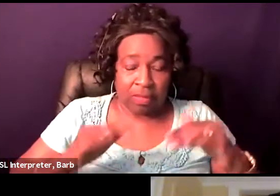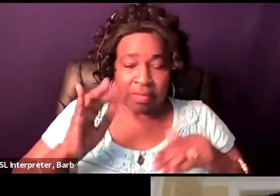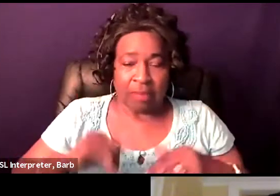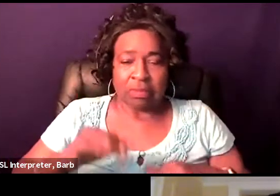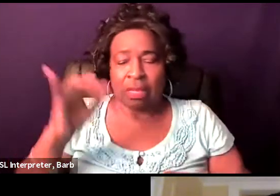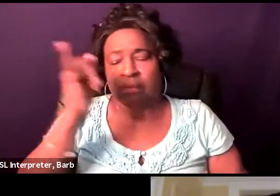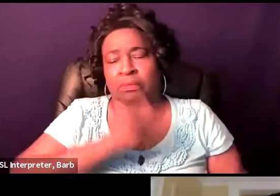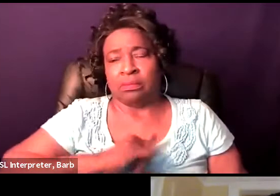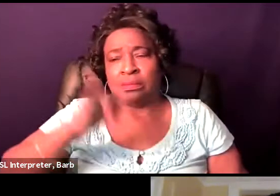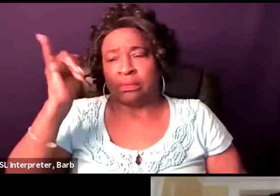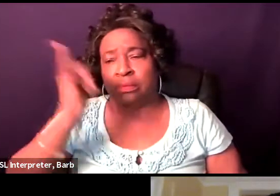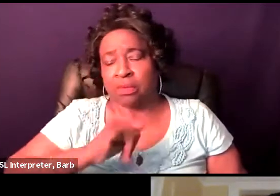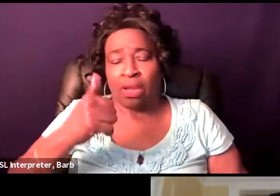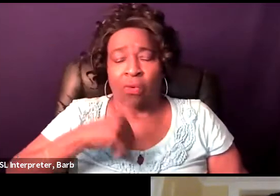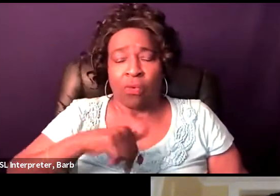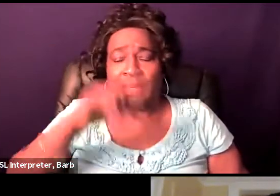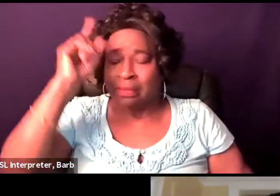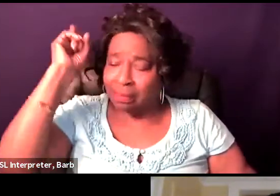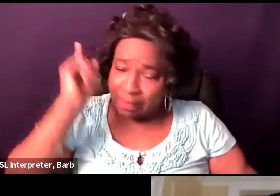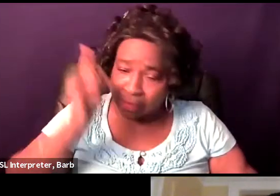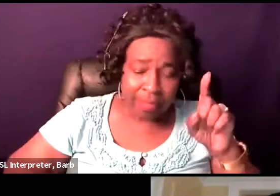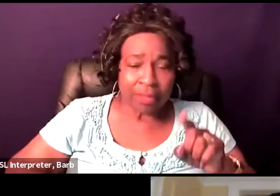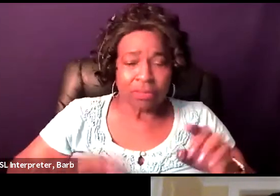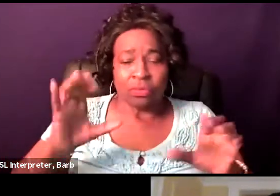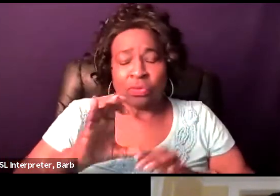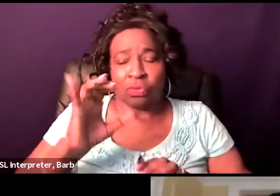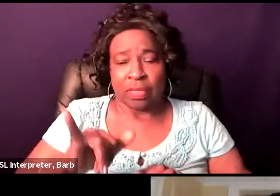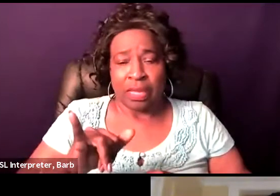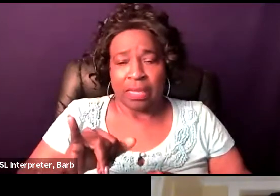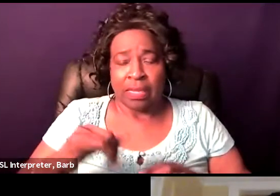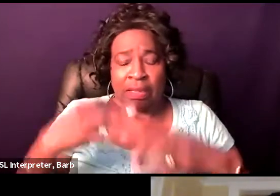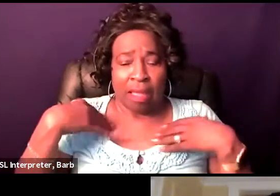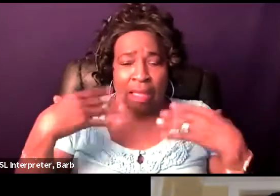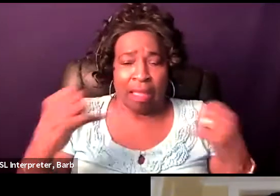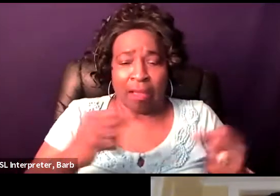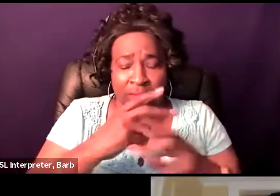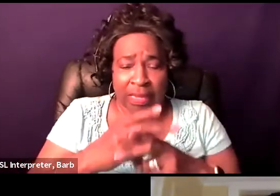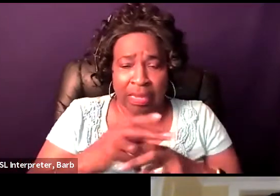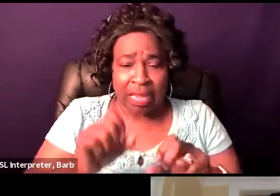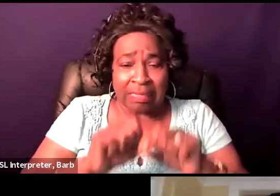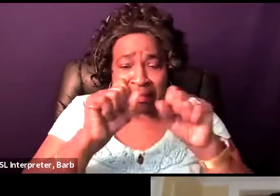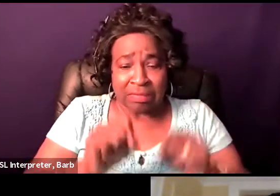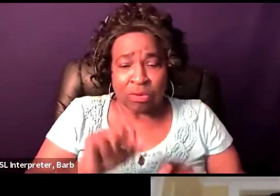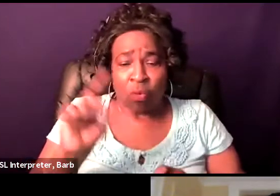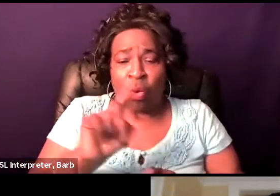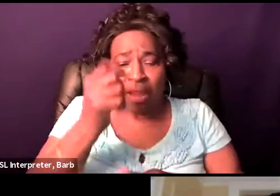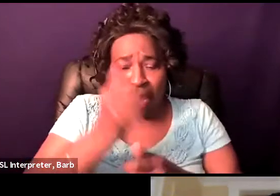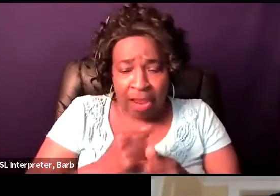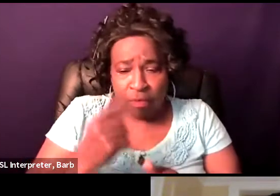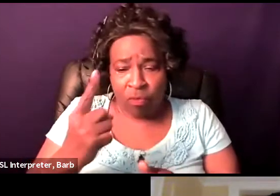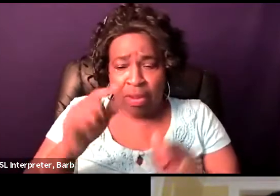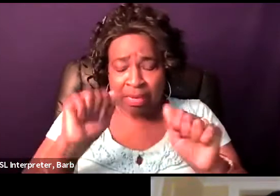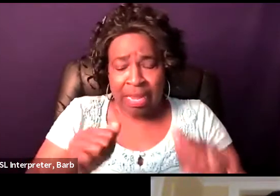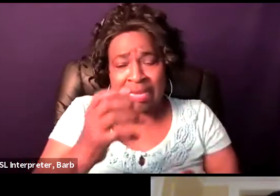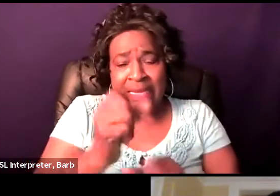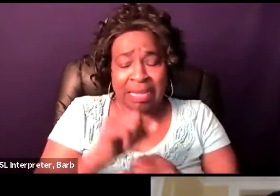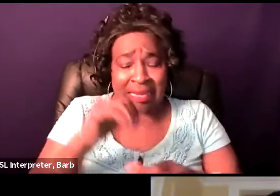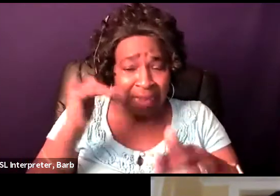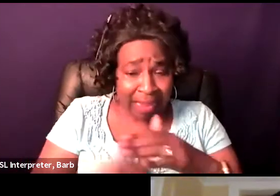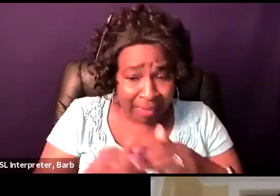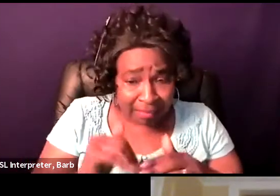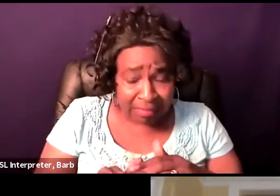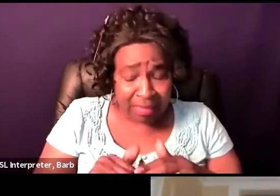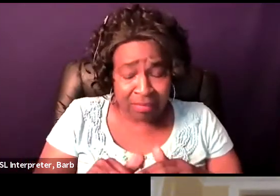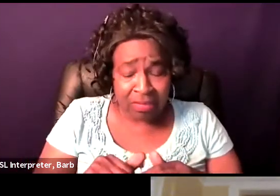we'll never be able to, create a healthcare system where everyone can, get access to what they need. And that was cast as